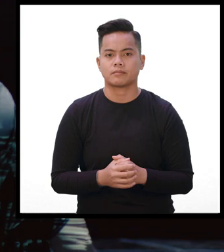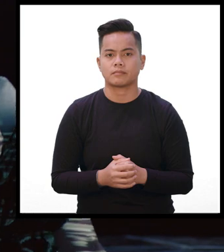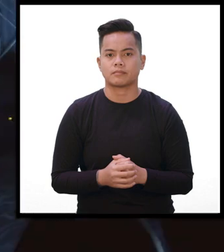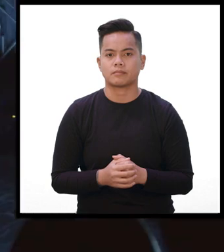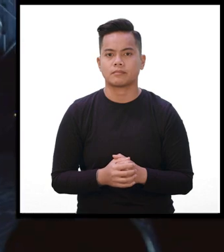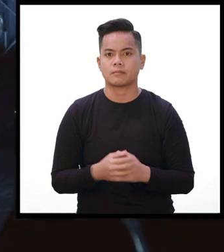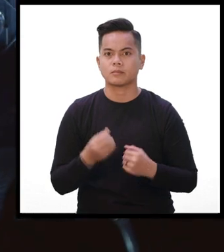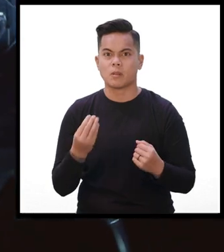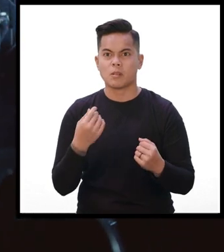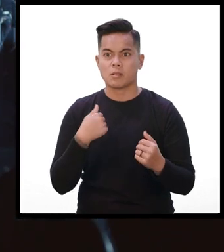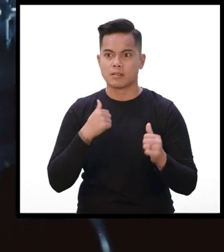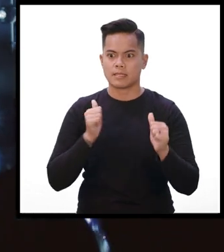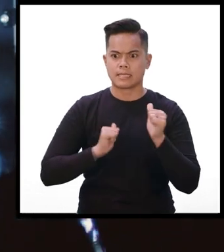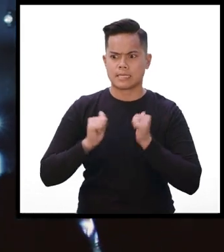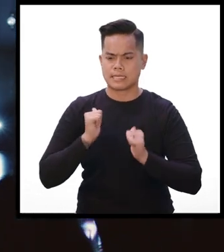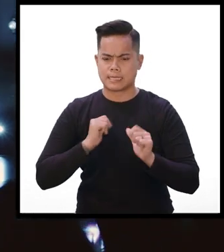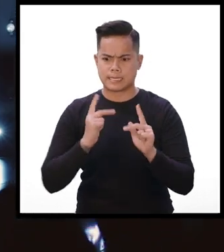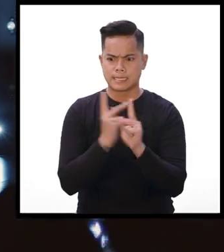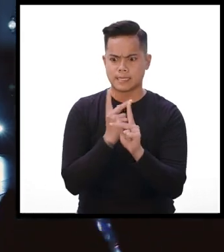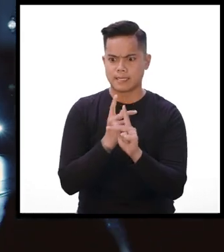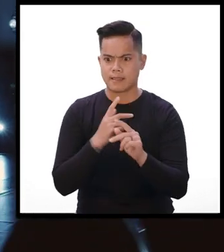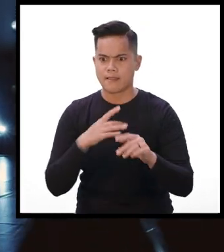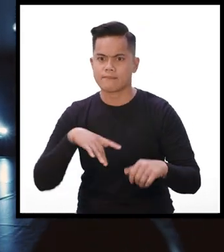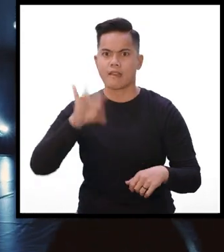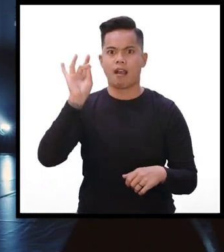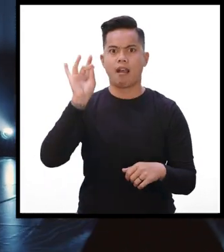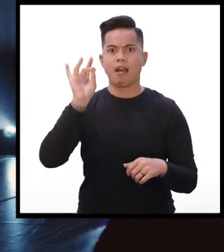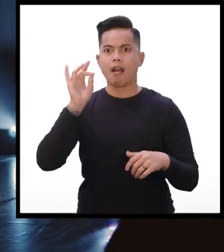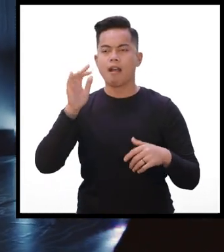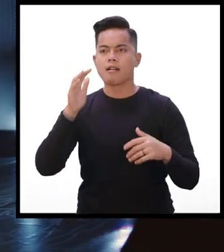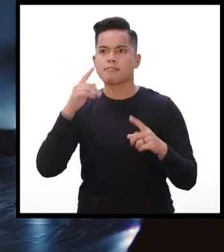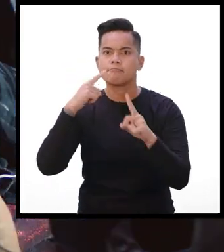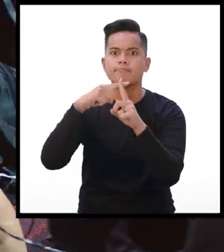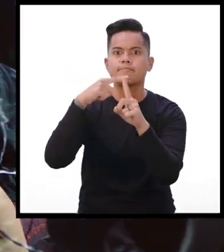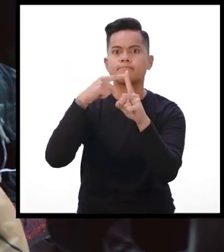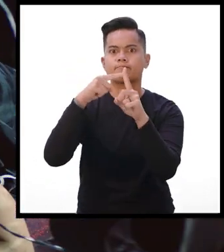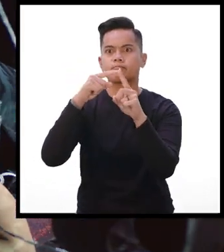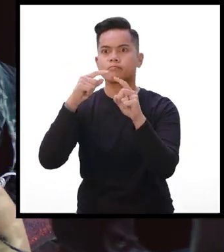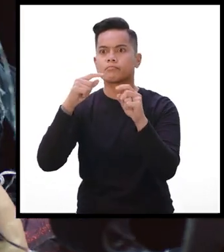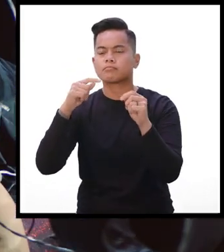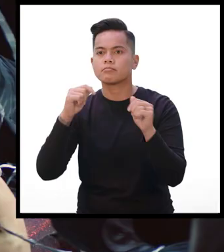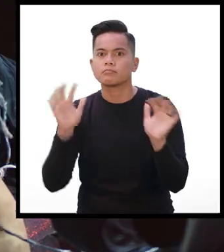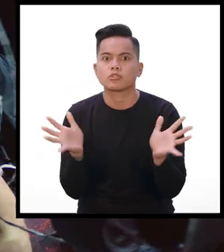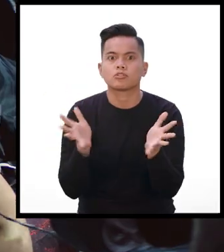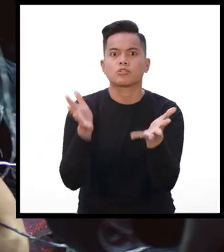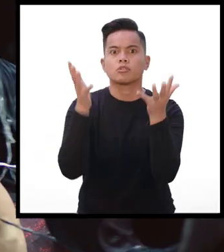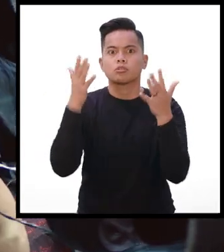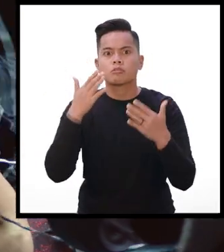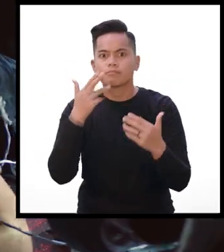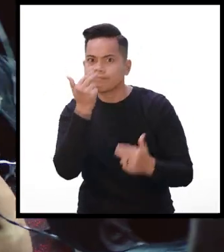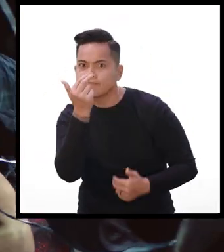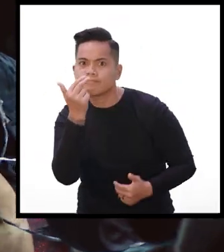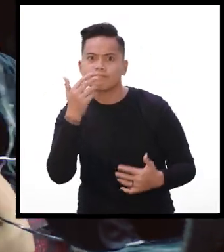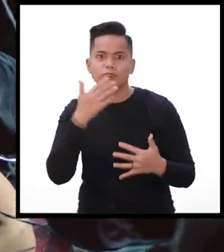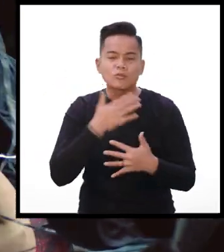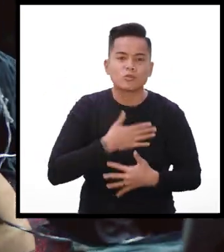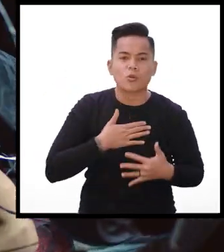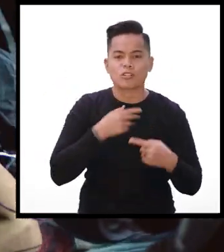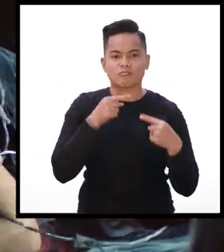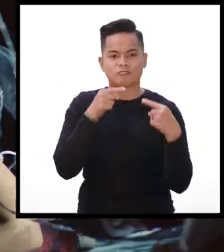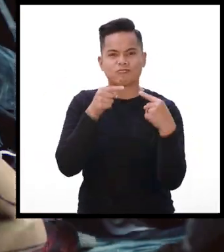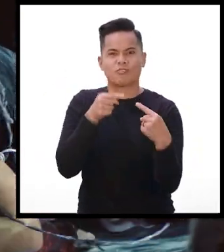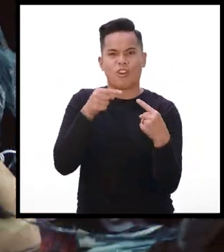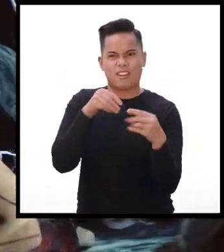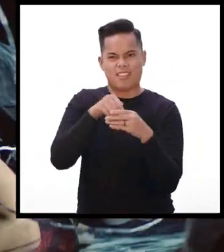So I have to find relief and exuberance and comedy and joy and struggle in